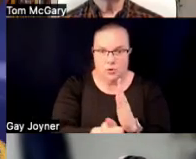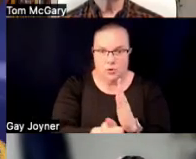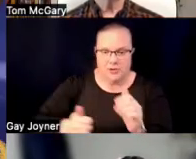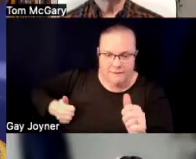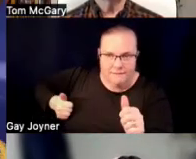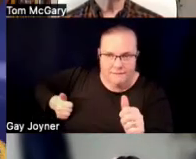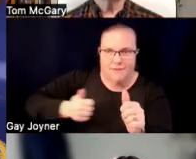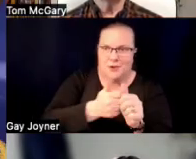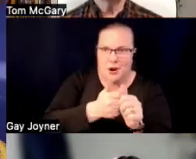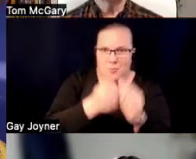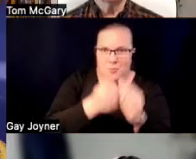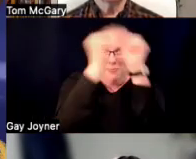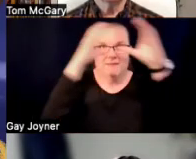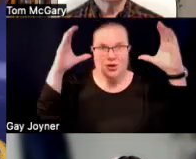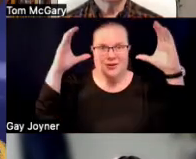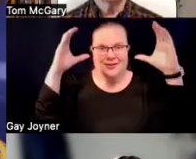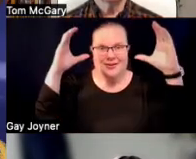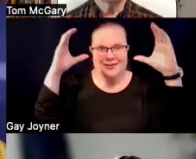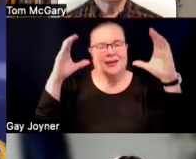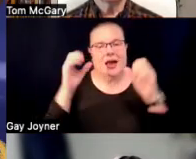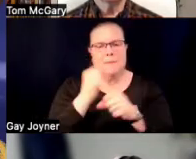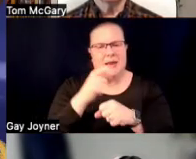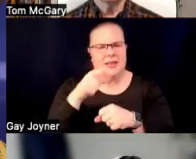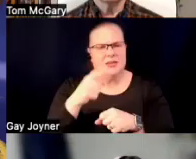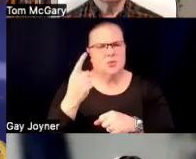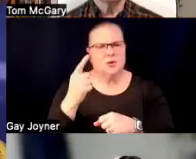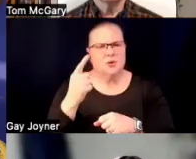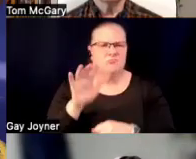vision. Mm. um, I made this, I believe, in